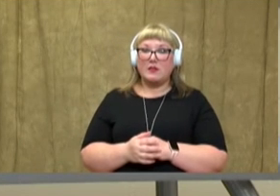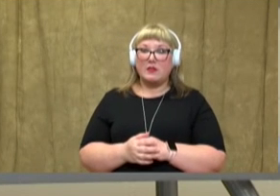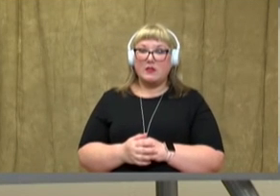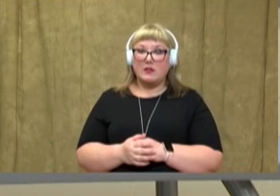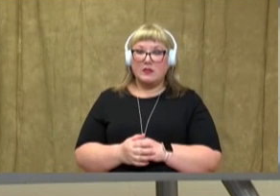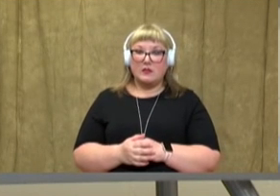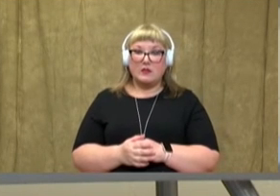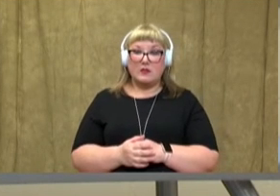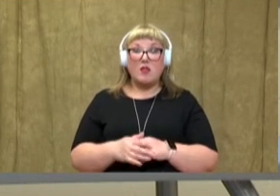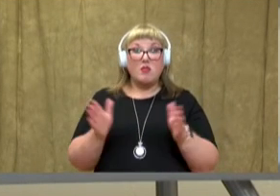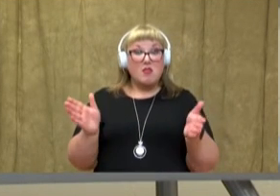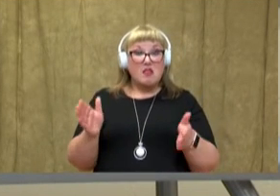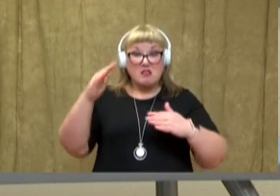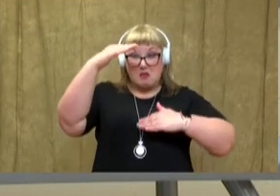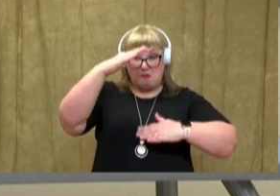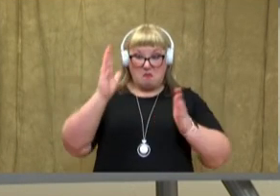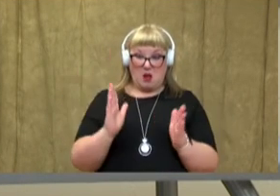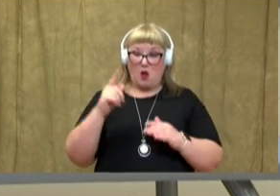is